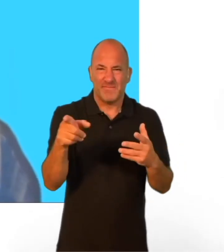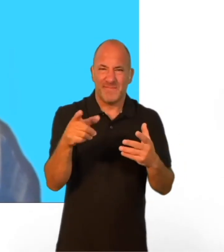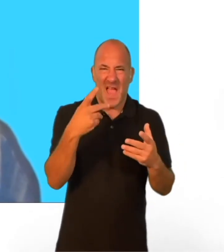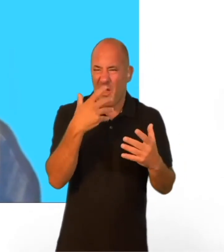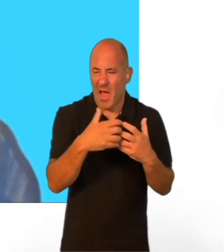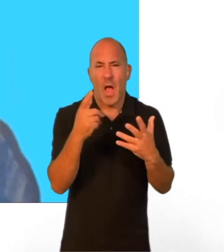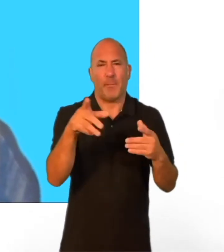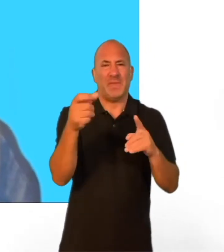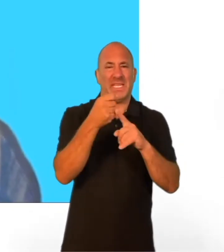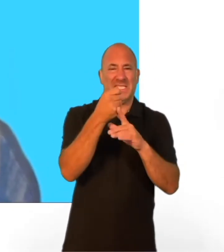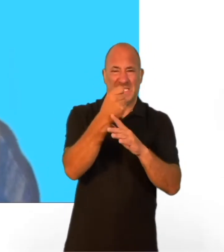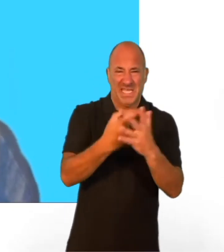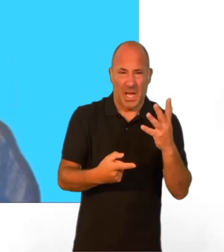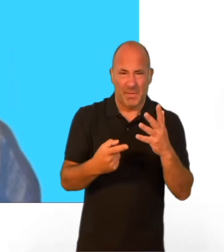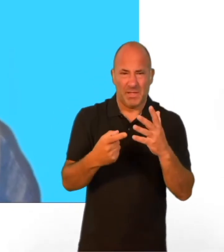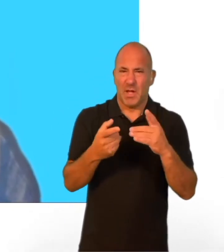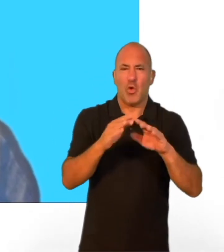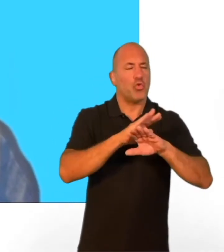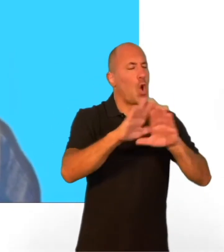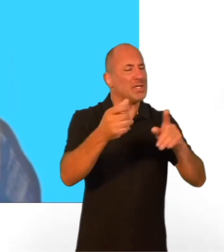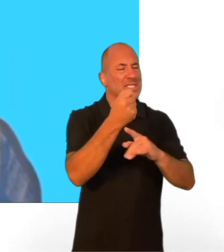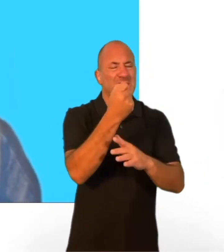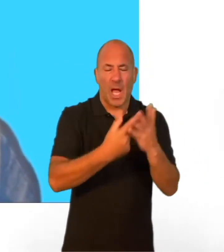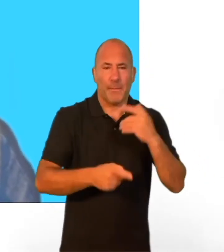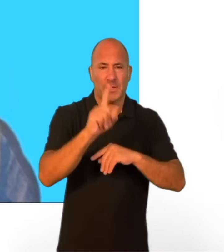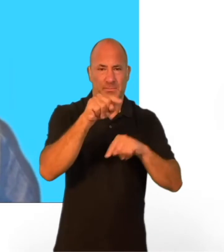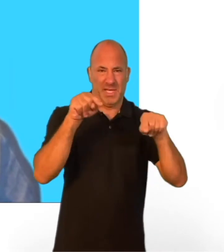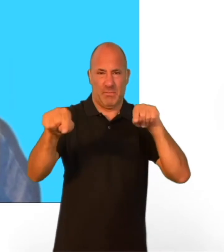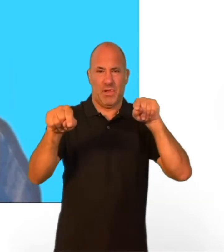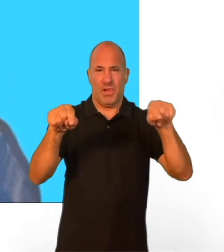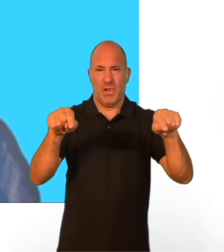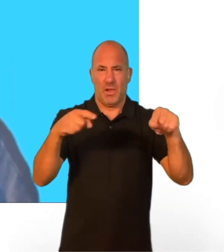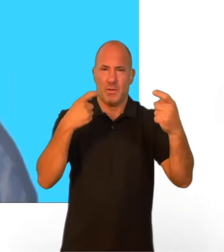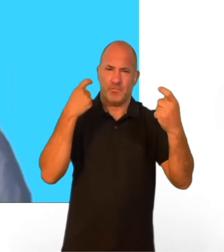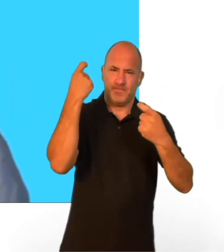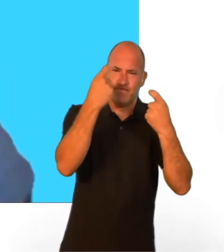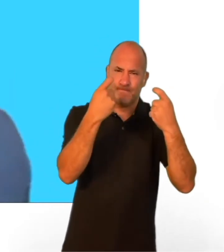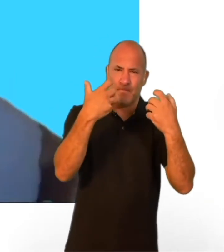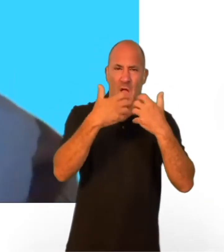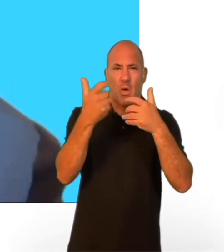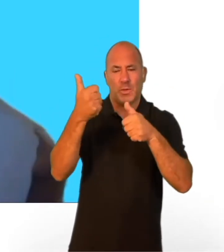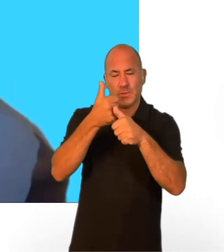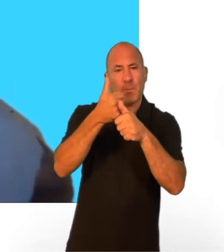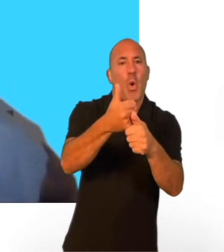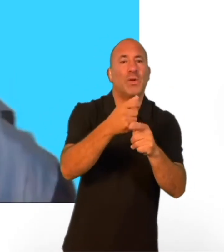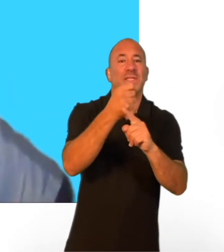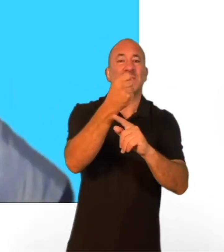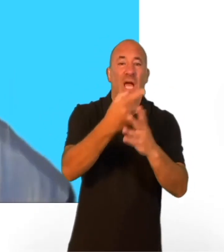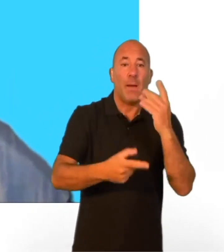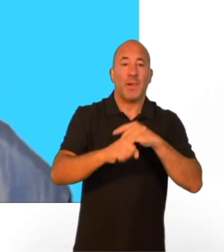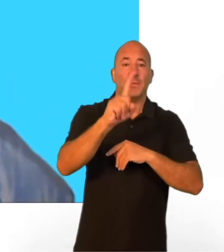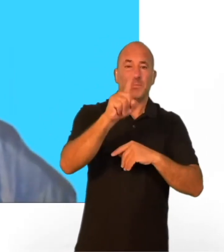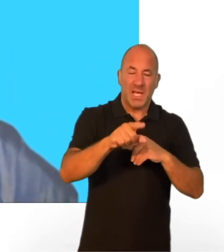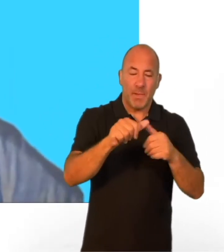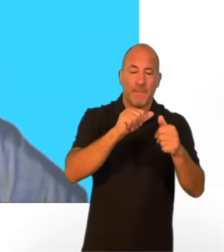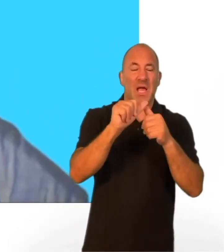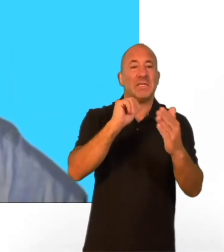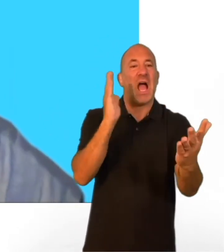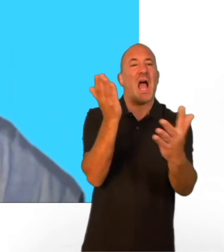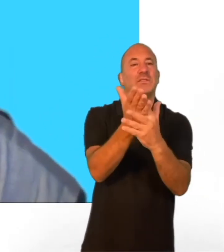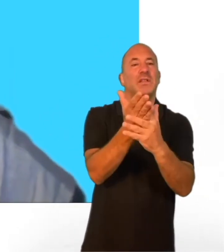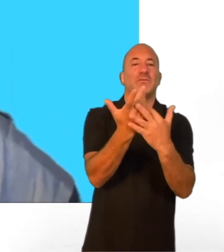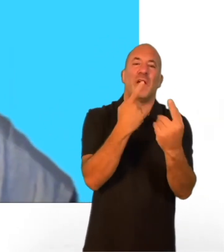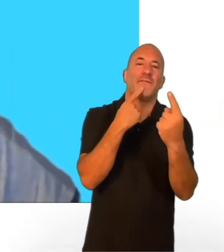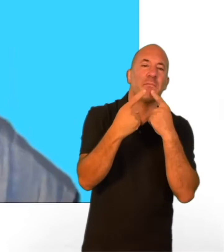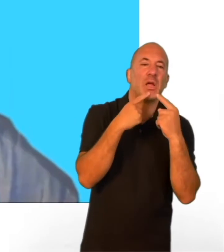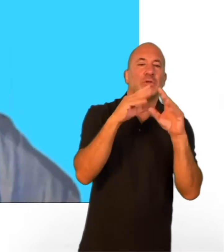non-disabled people be thinking about how to support disabled folks to have better access to resources,